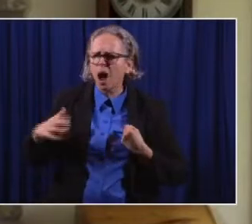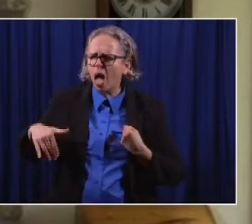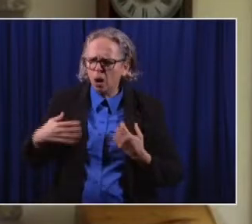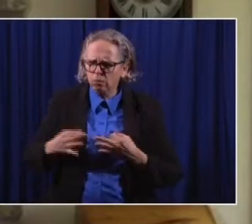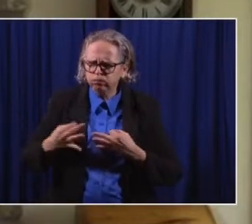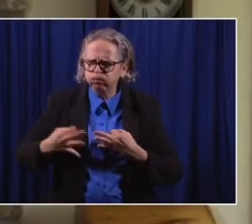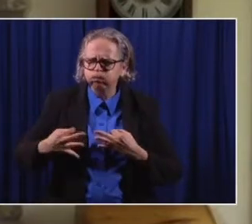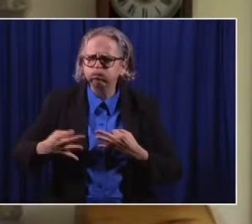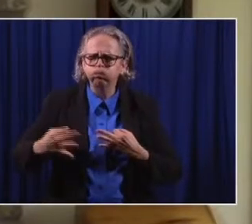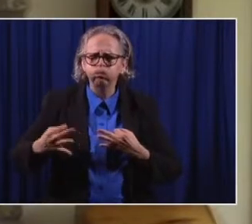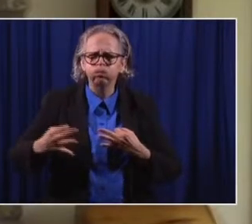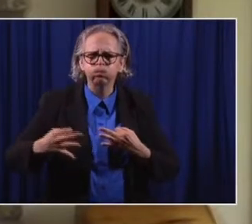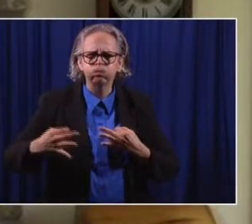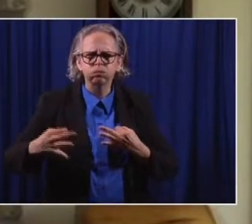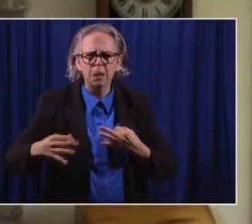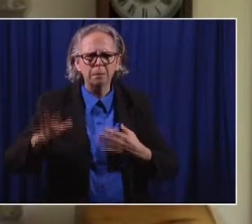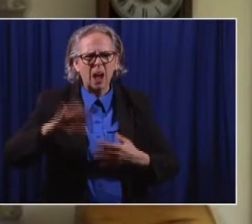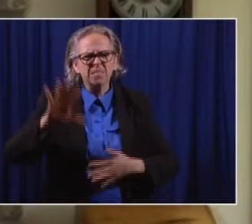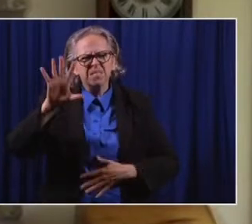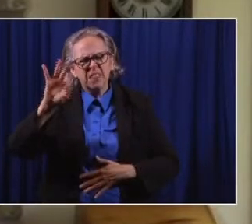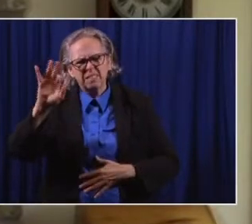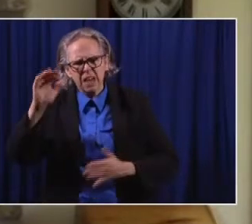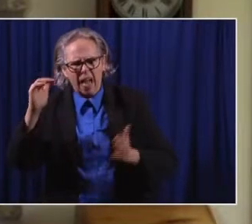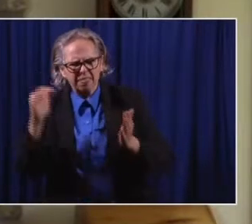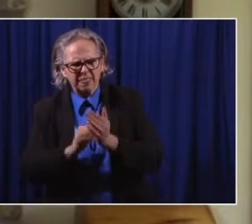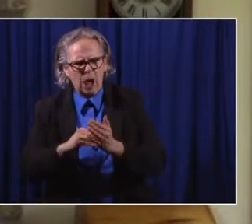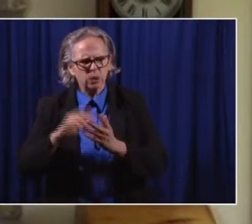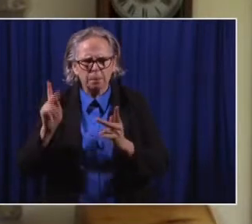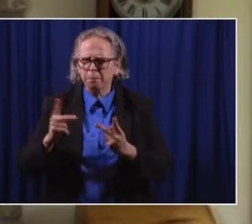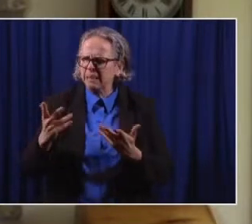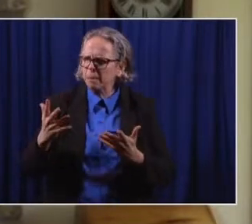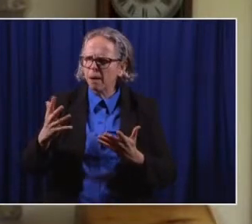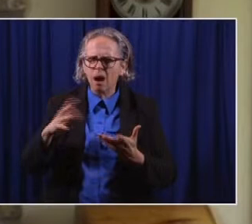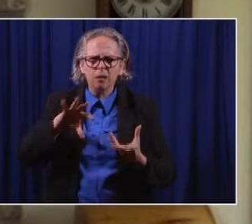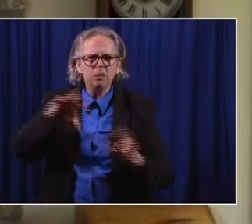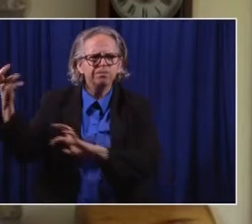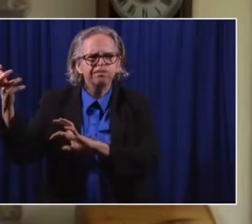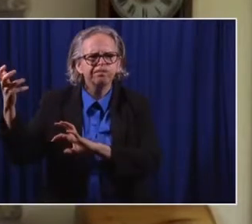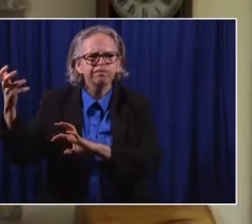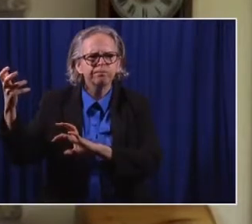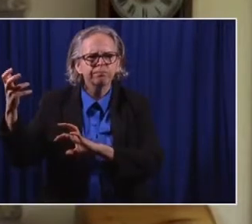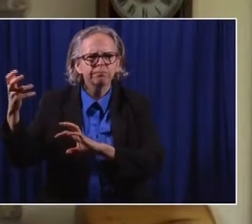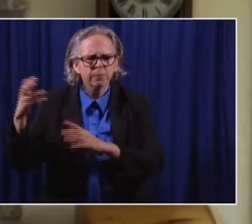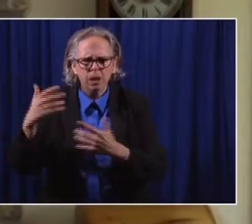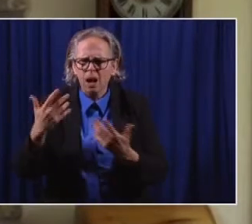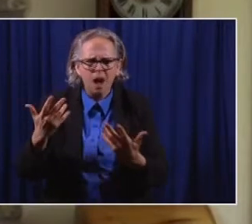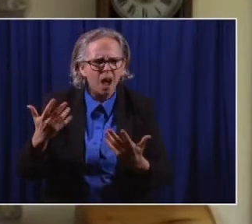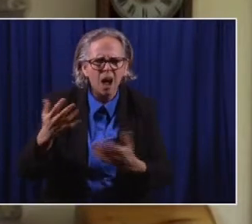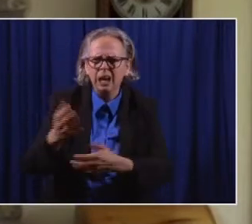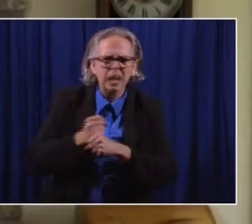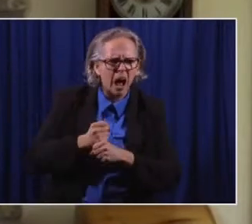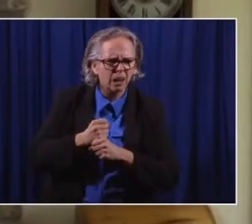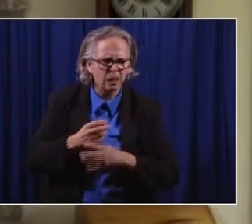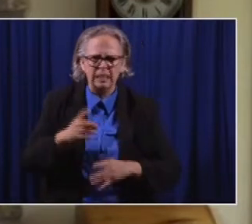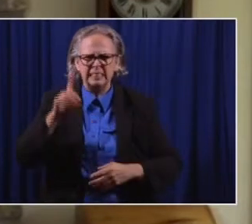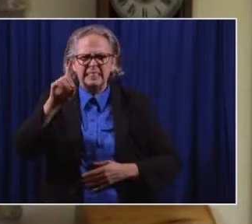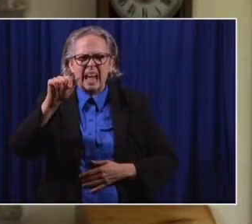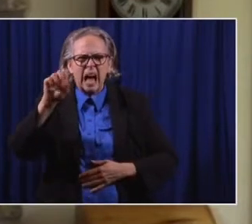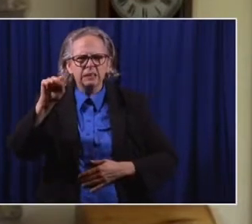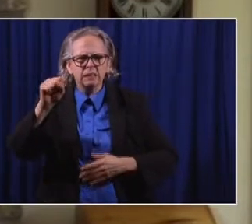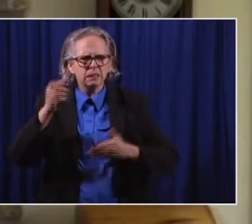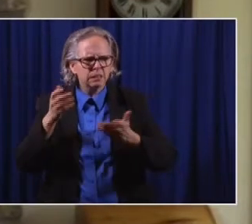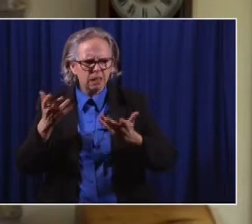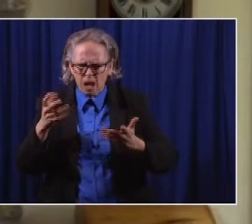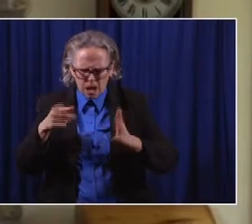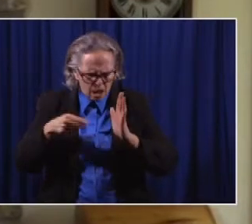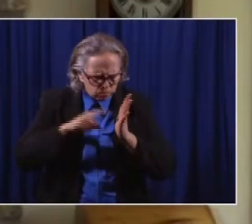Approximately 59,000 Ohioans were affected by the error. A review of affected individuals determined that of this